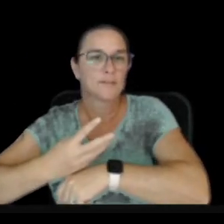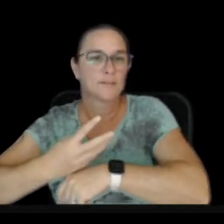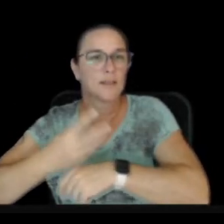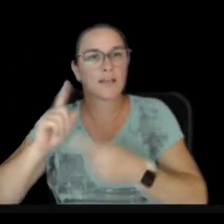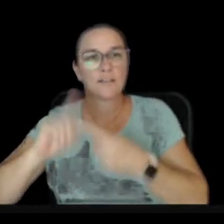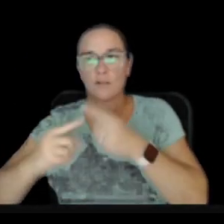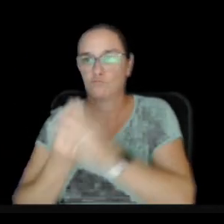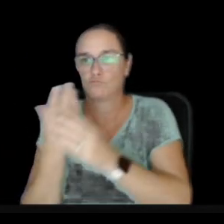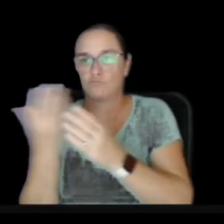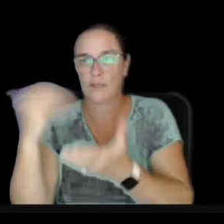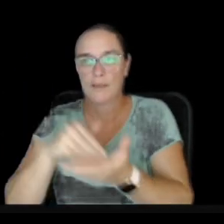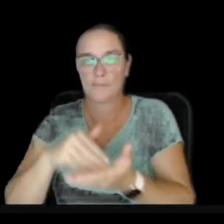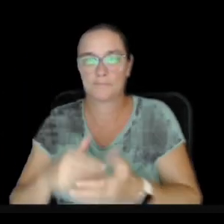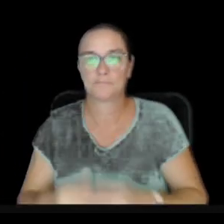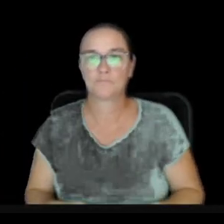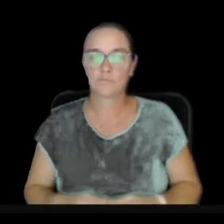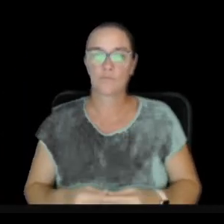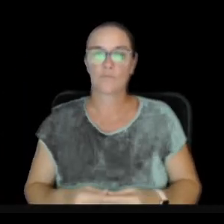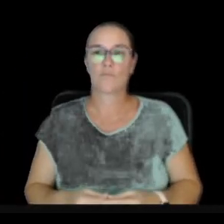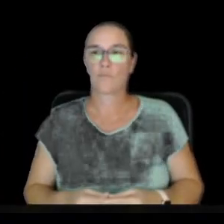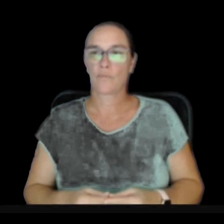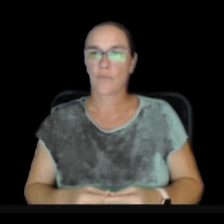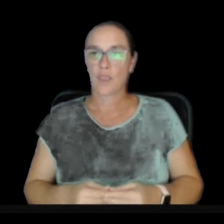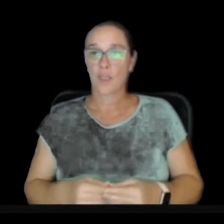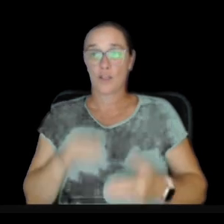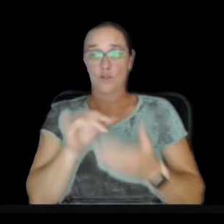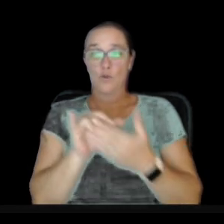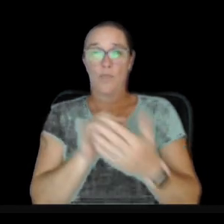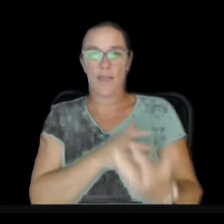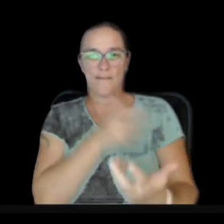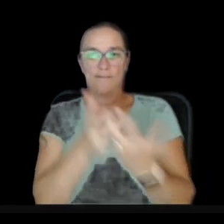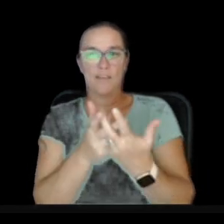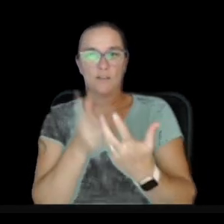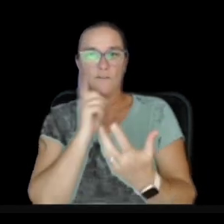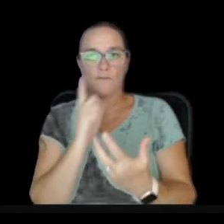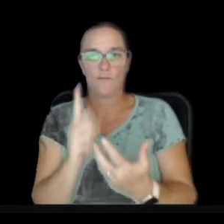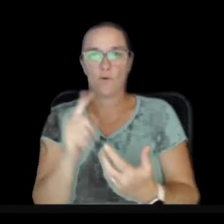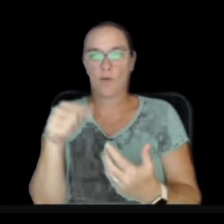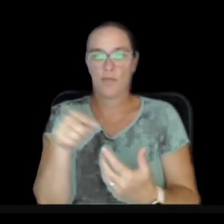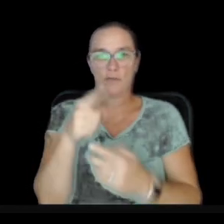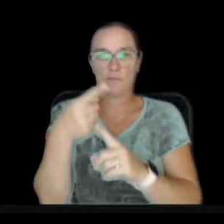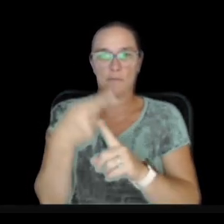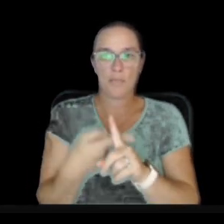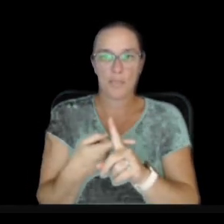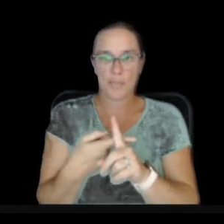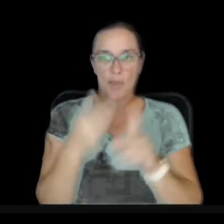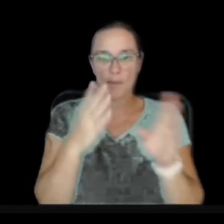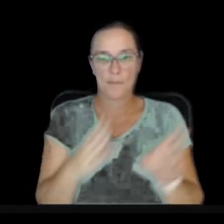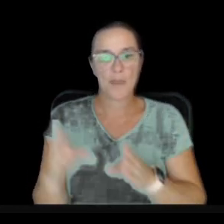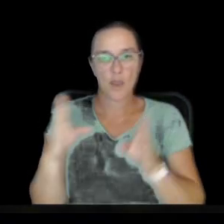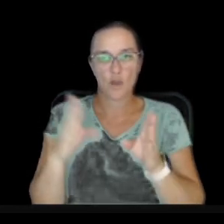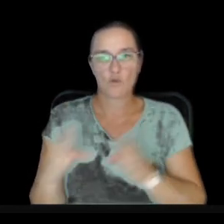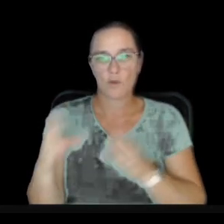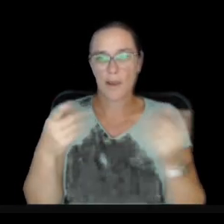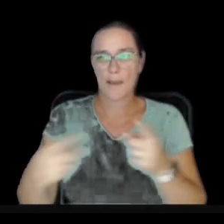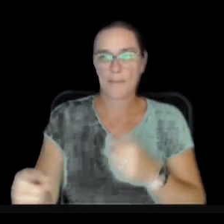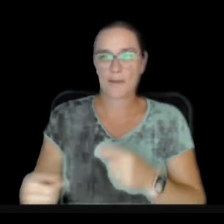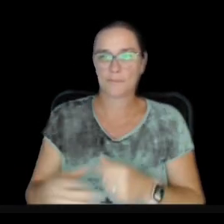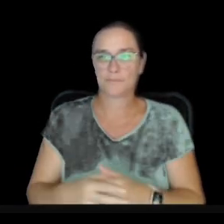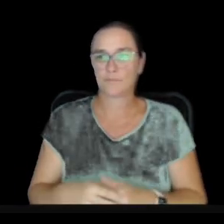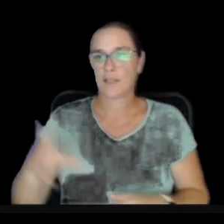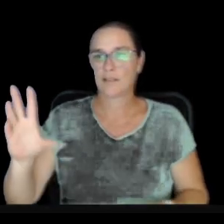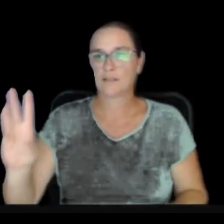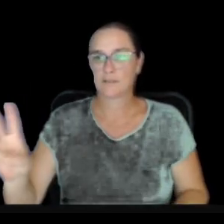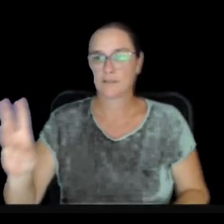those last 2 episodes fit in the last pattern of the month here: 7, 6,